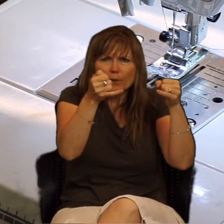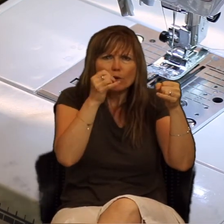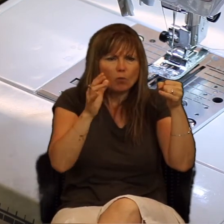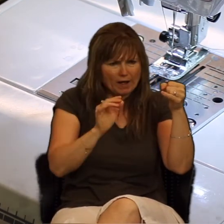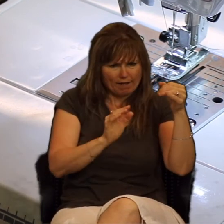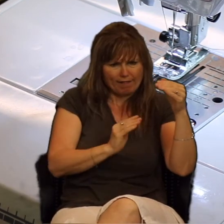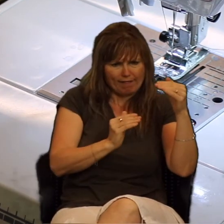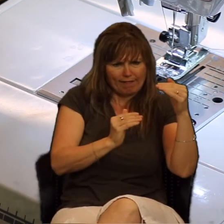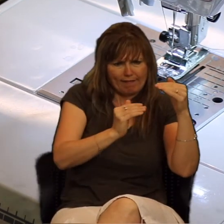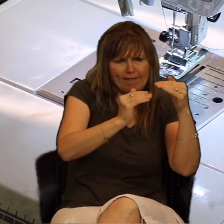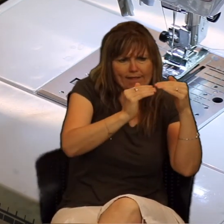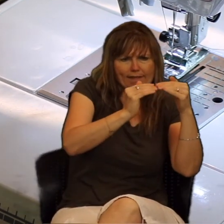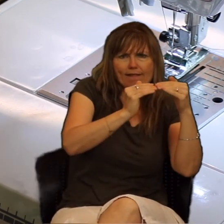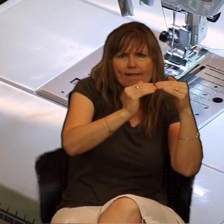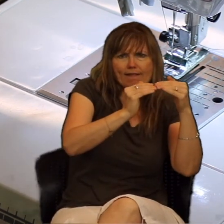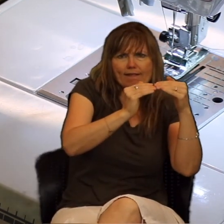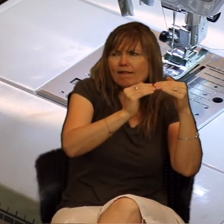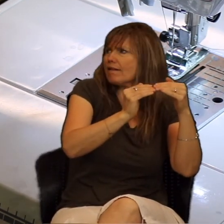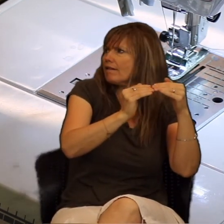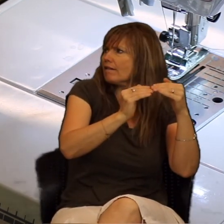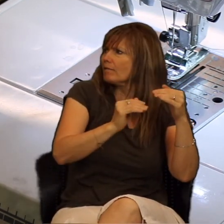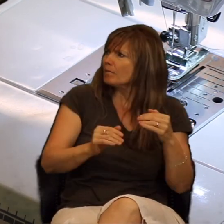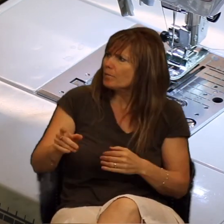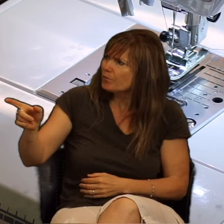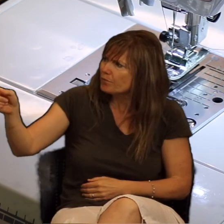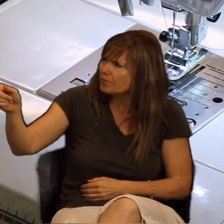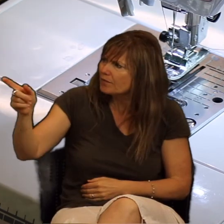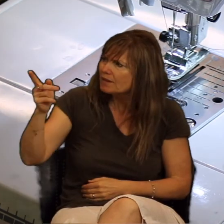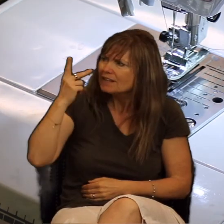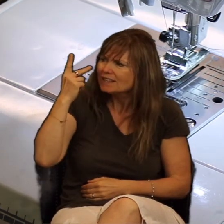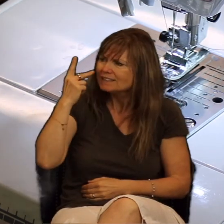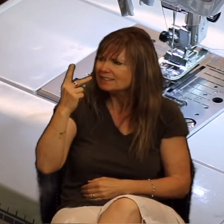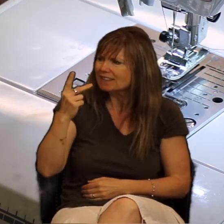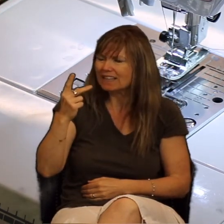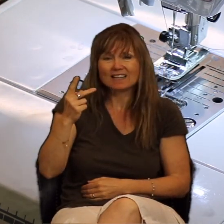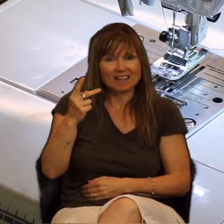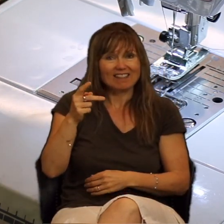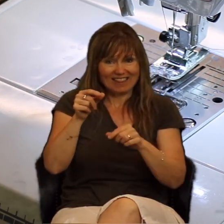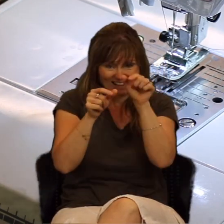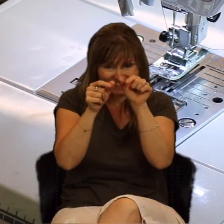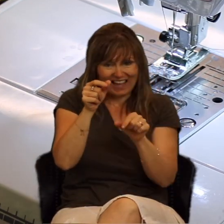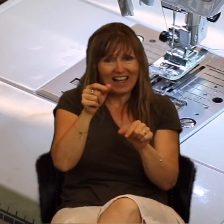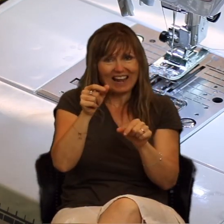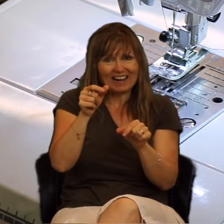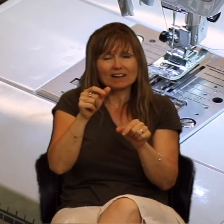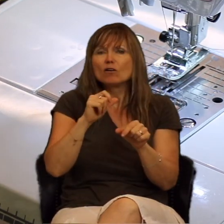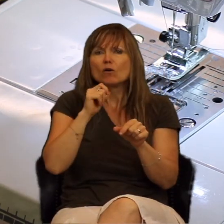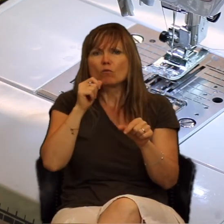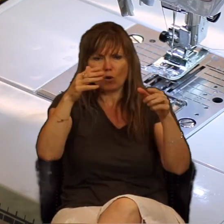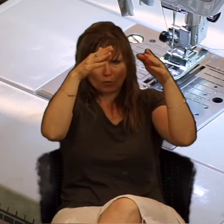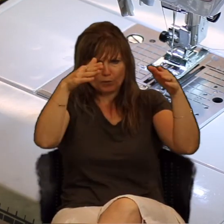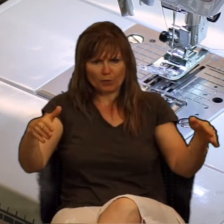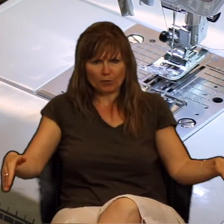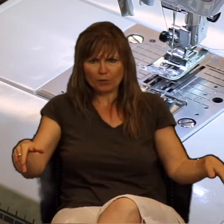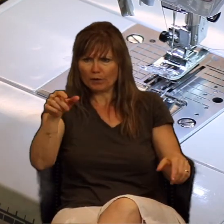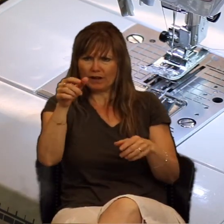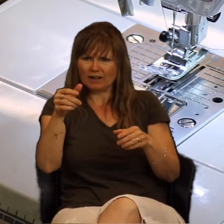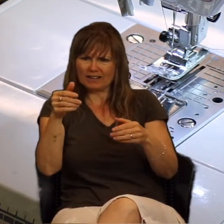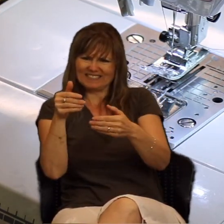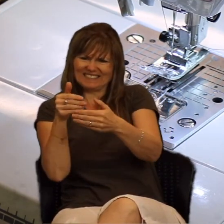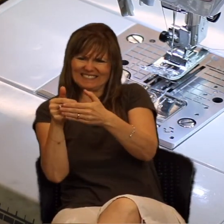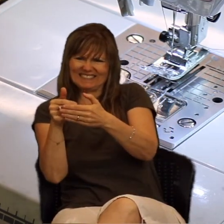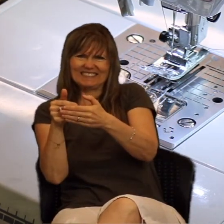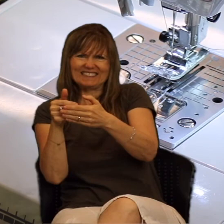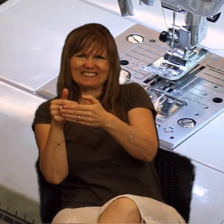So this line on the side of the pocket is not going to be lined up directly on our